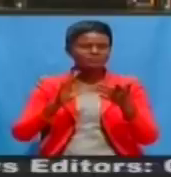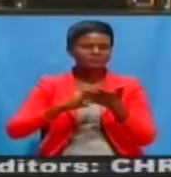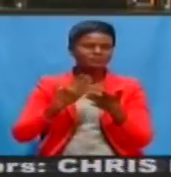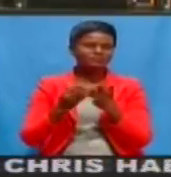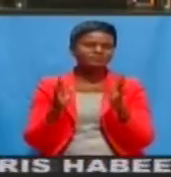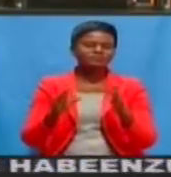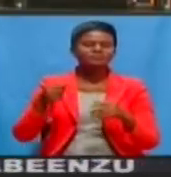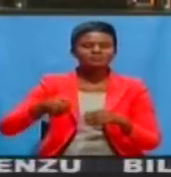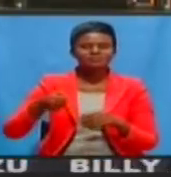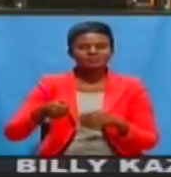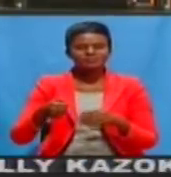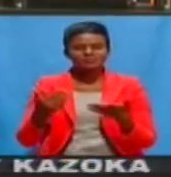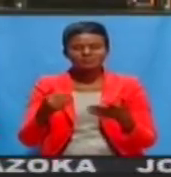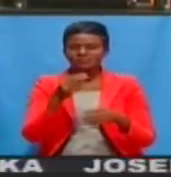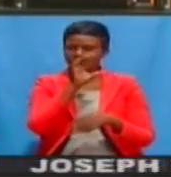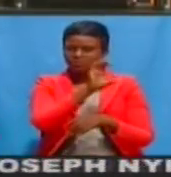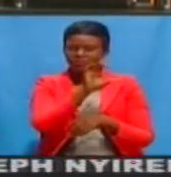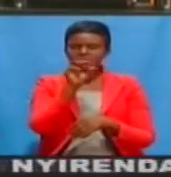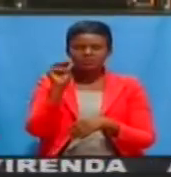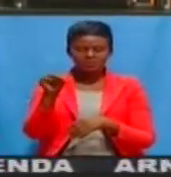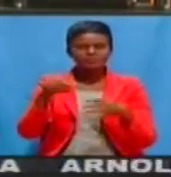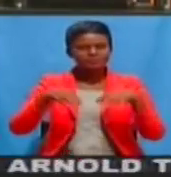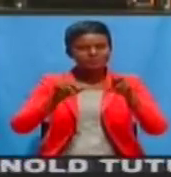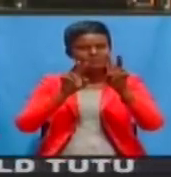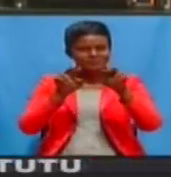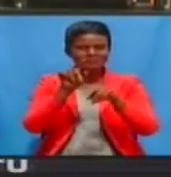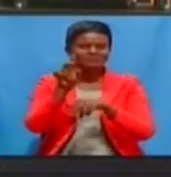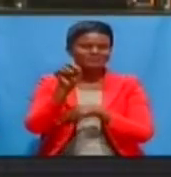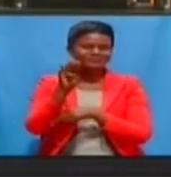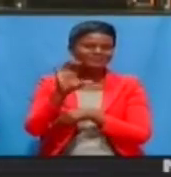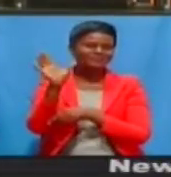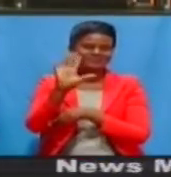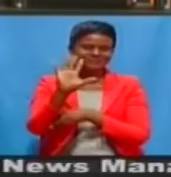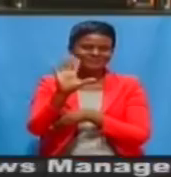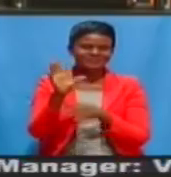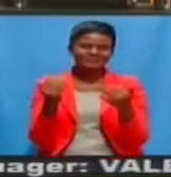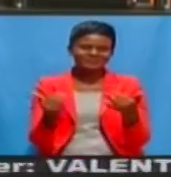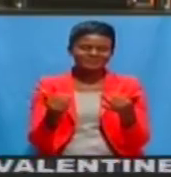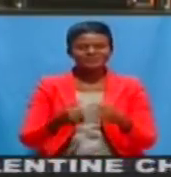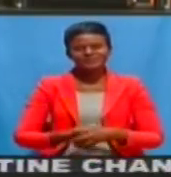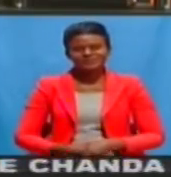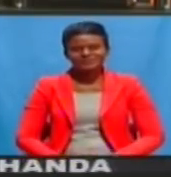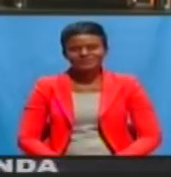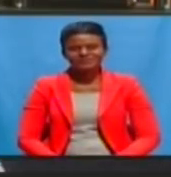language interpreter Chola Kaoma, I'm calling you. Keep watching ZNBC. It's bye for now.